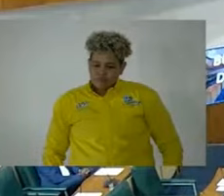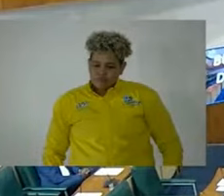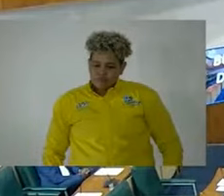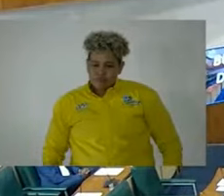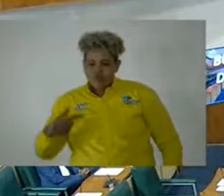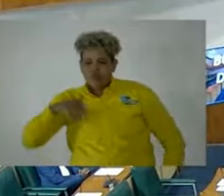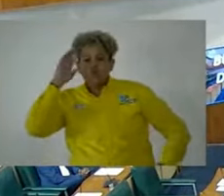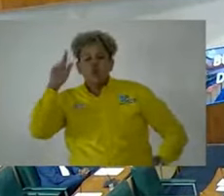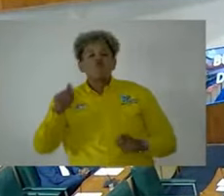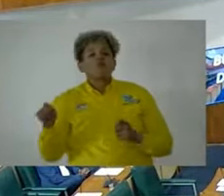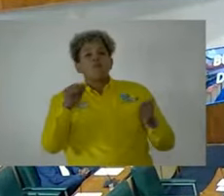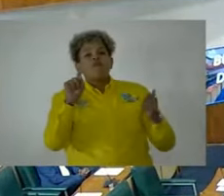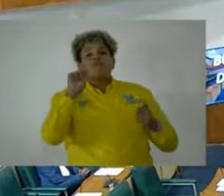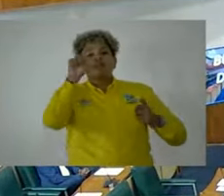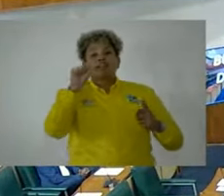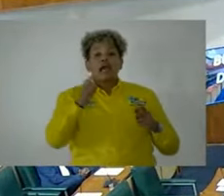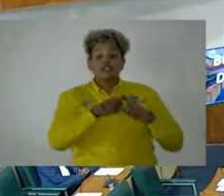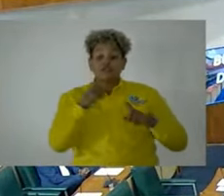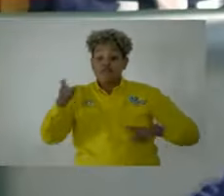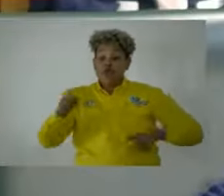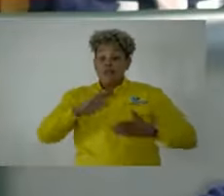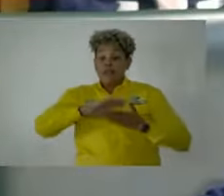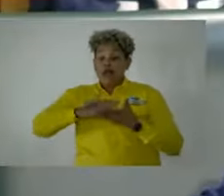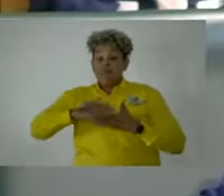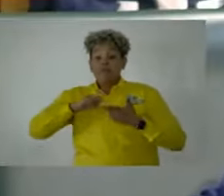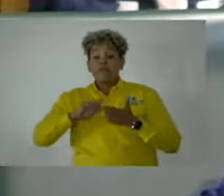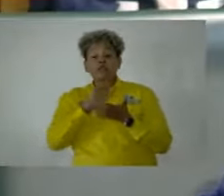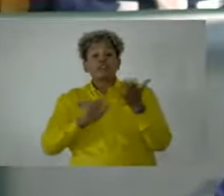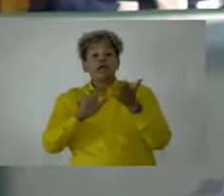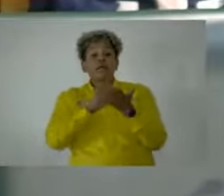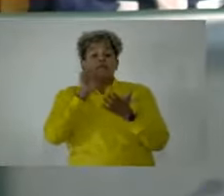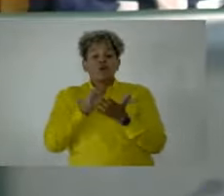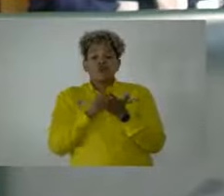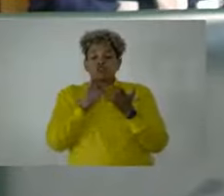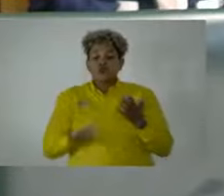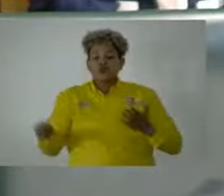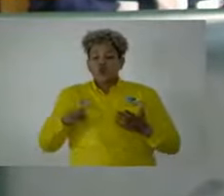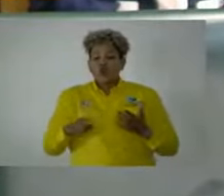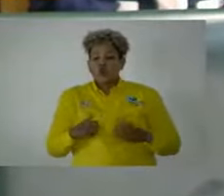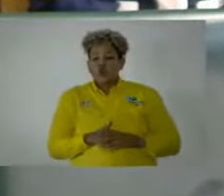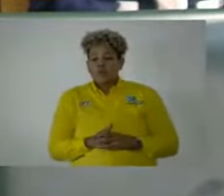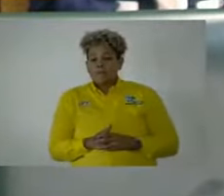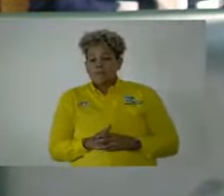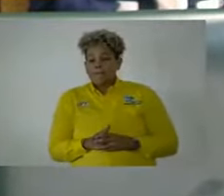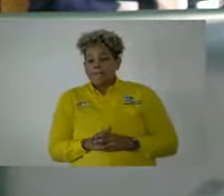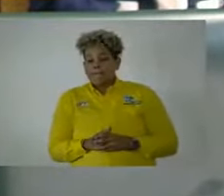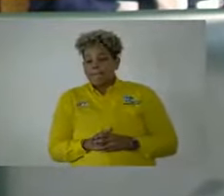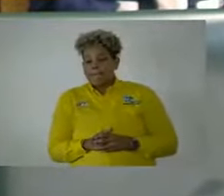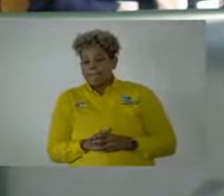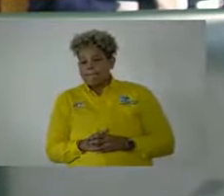And we will remove taxes from laptops and tablets for students.